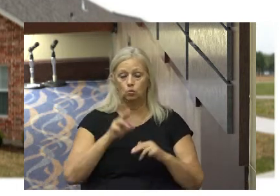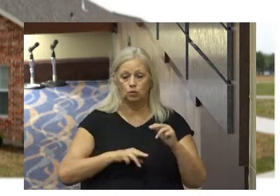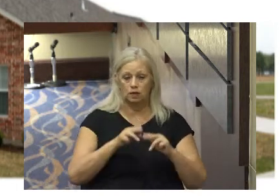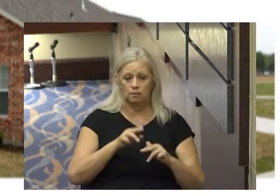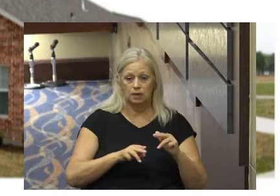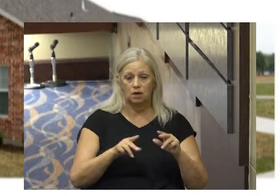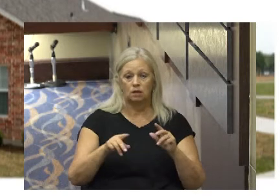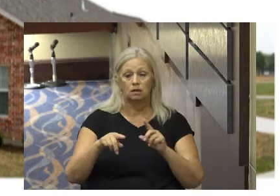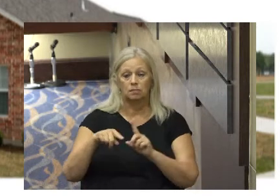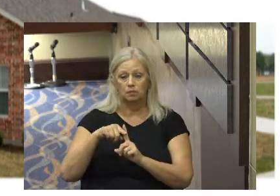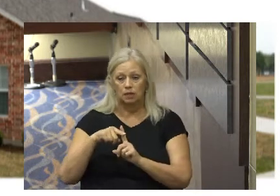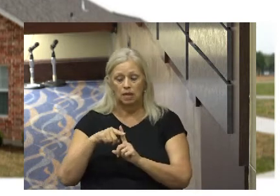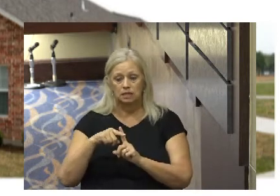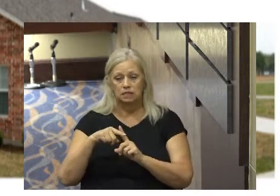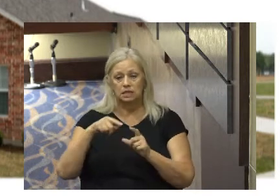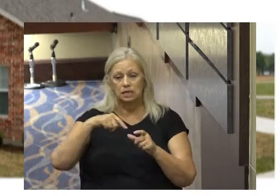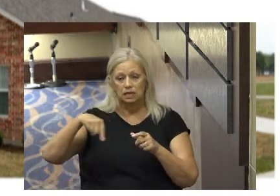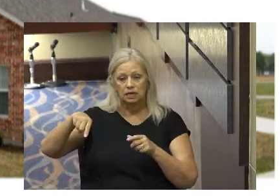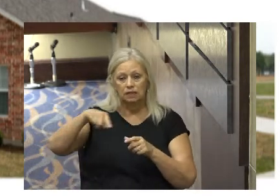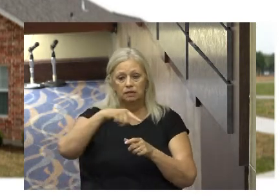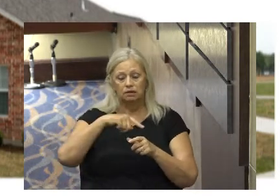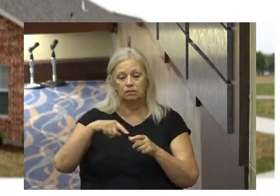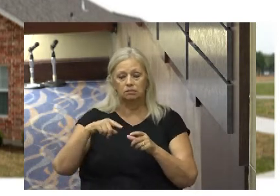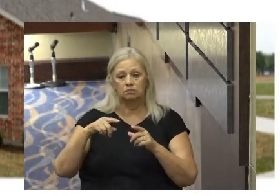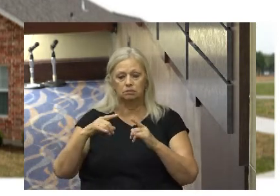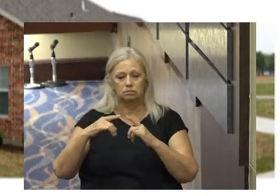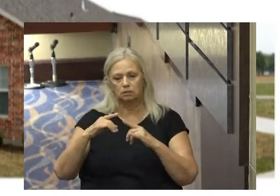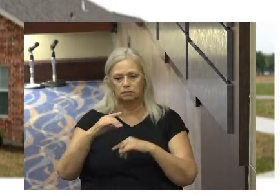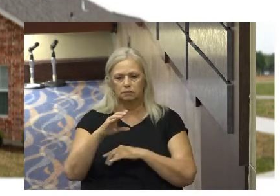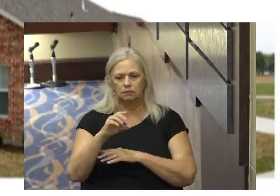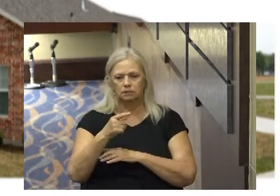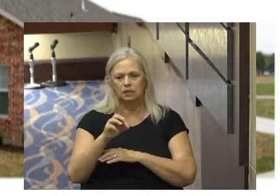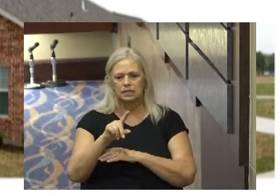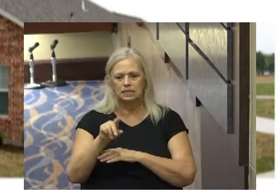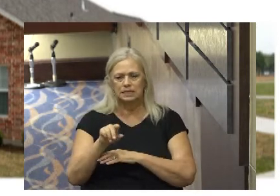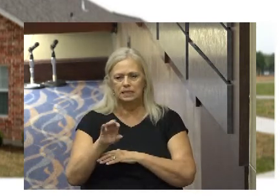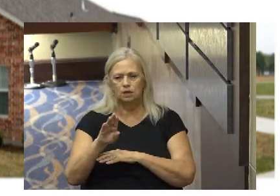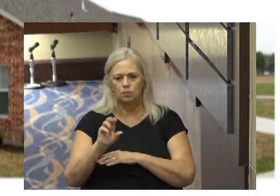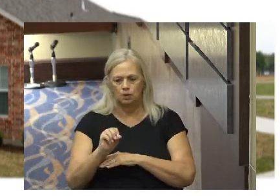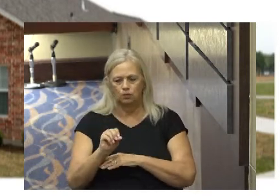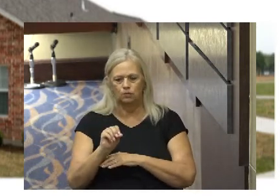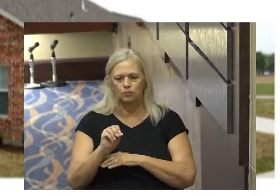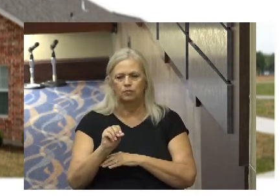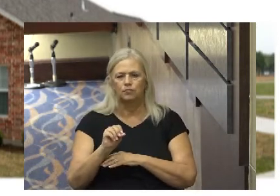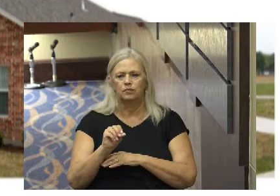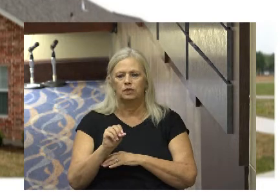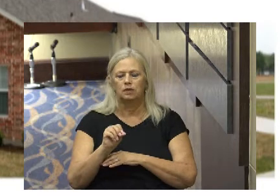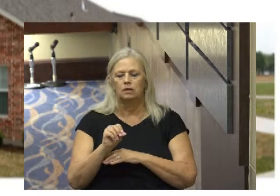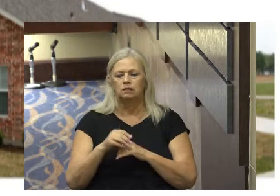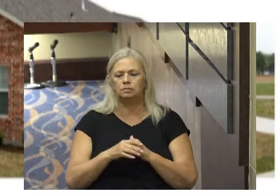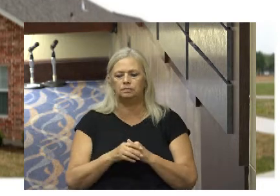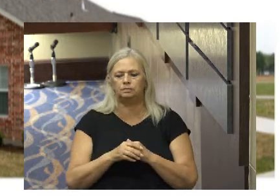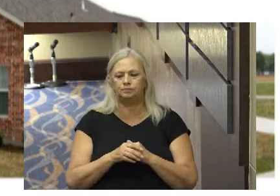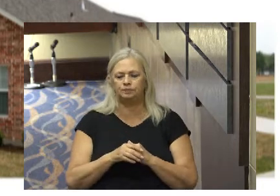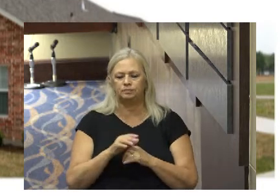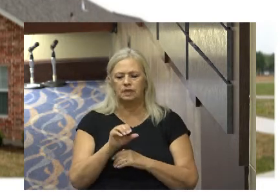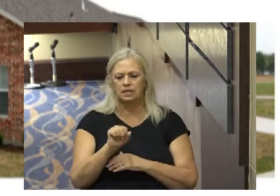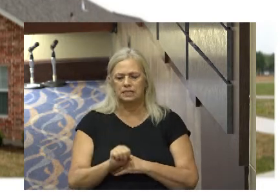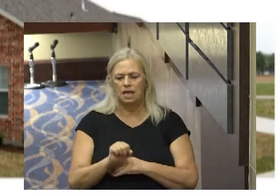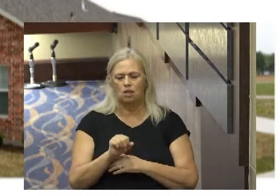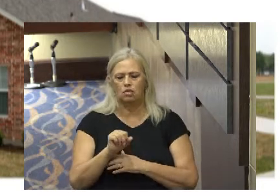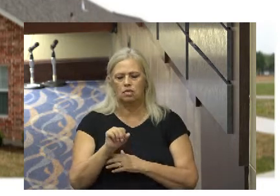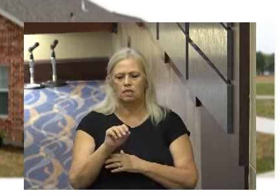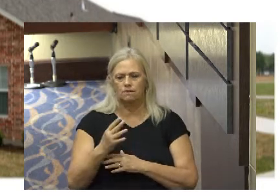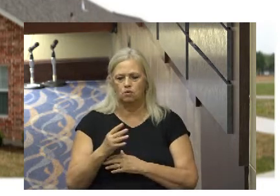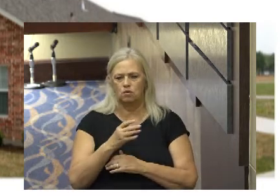and now 44 homes exist on that property. there at South 4th and Gurley